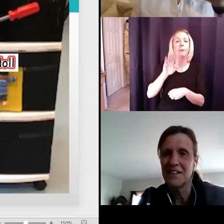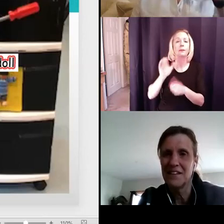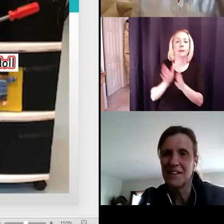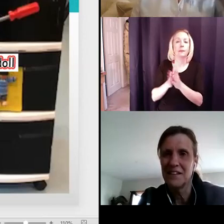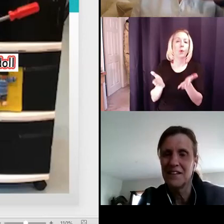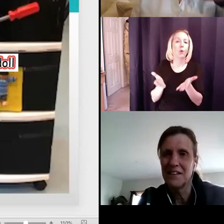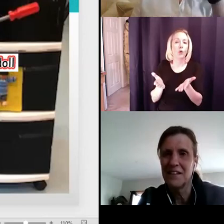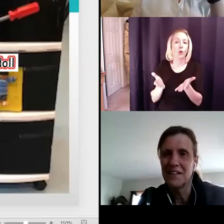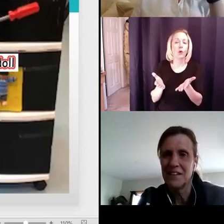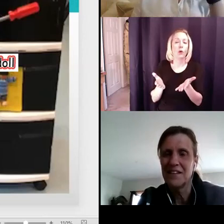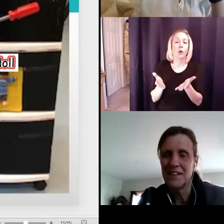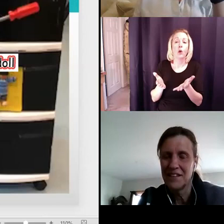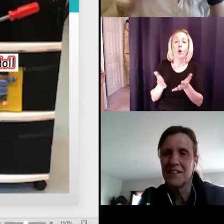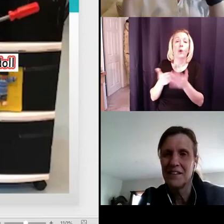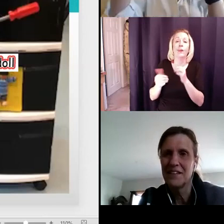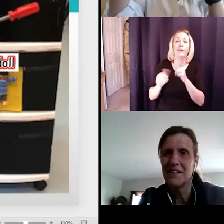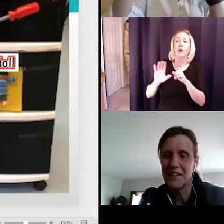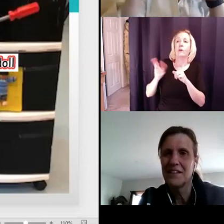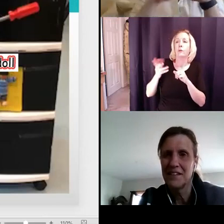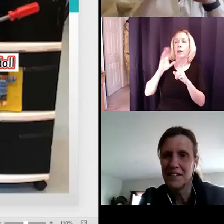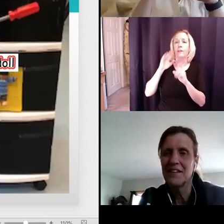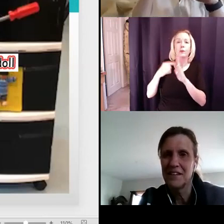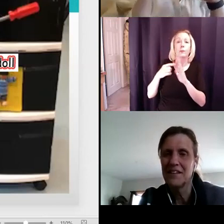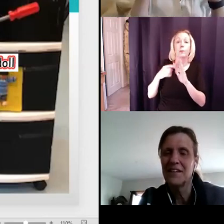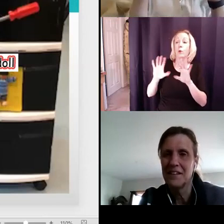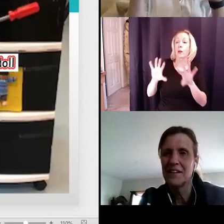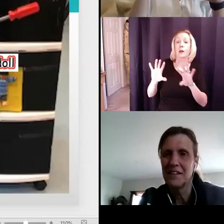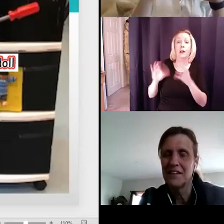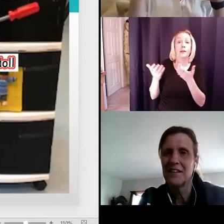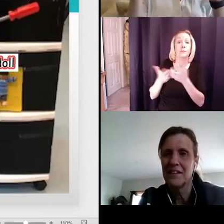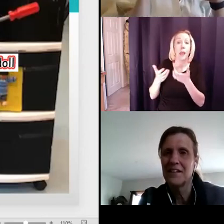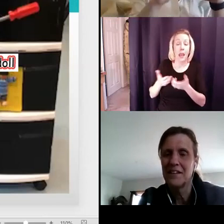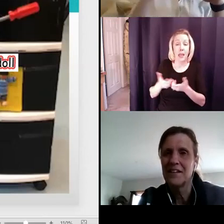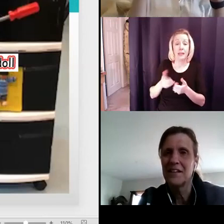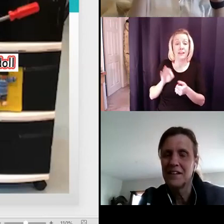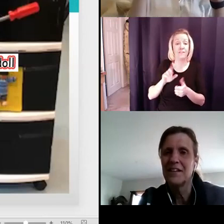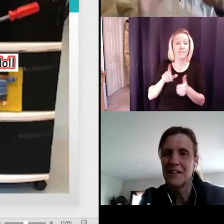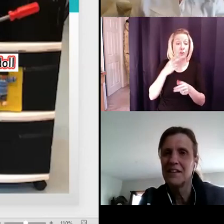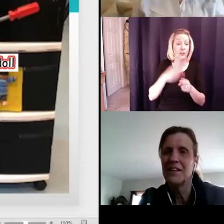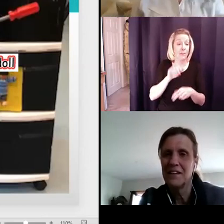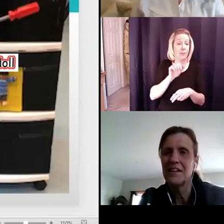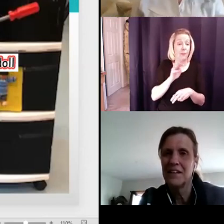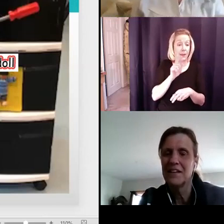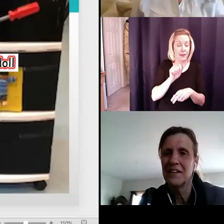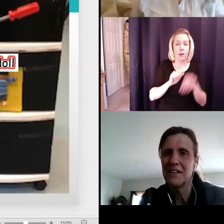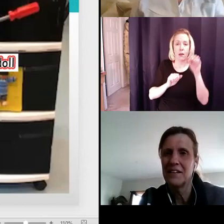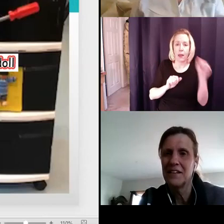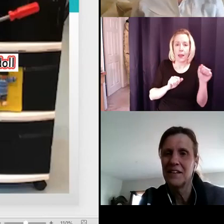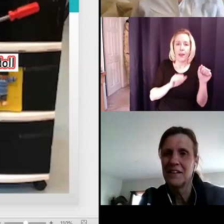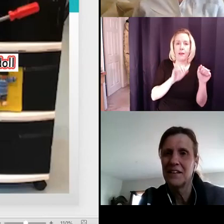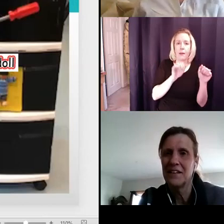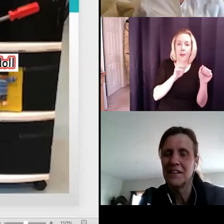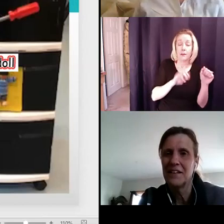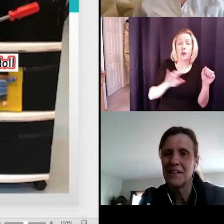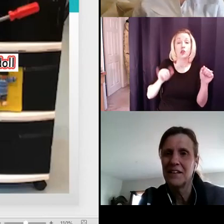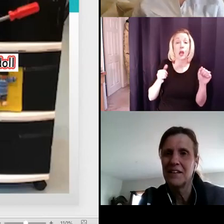classmate, whatever their first letter of their name is, I have a picture of them, and like A is for Amanda, J is for John. But I